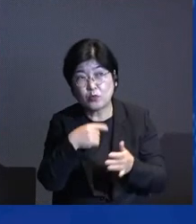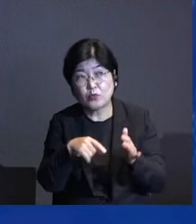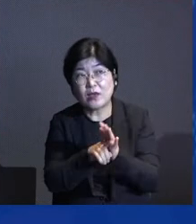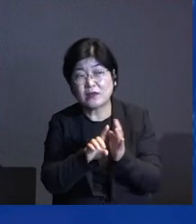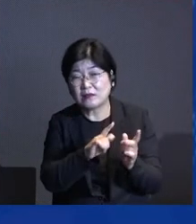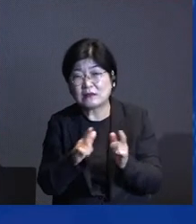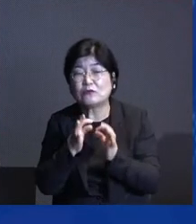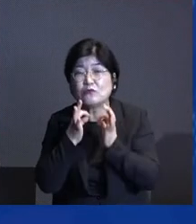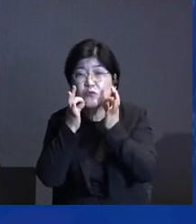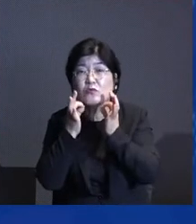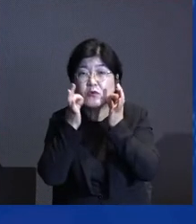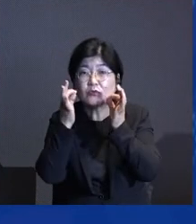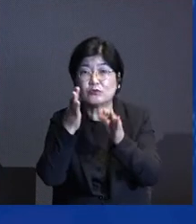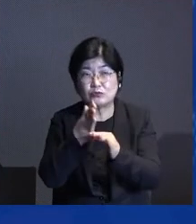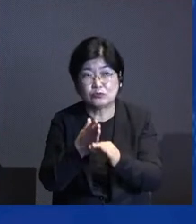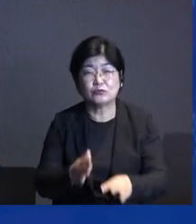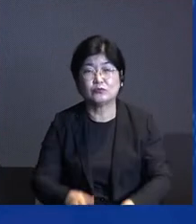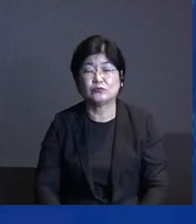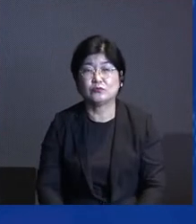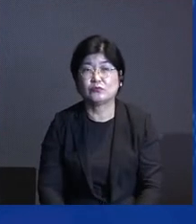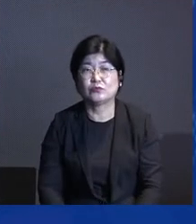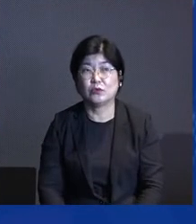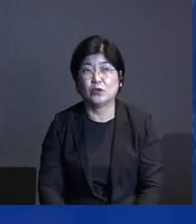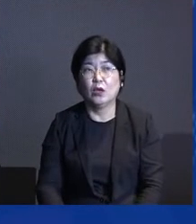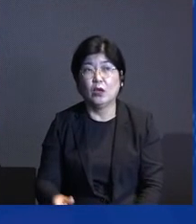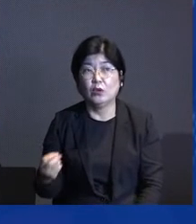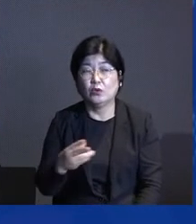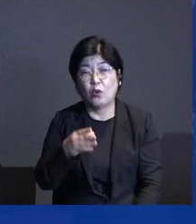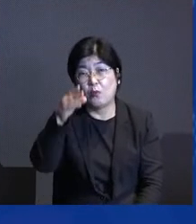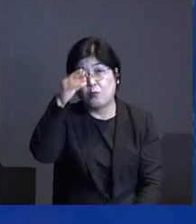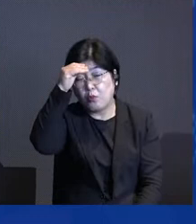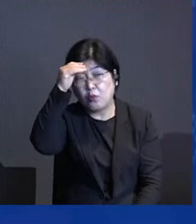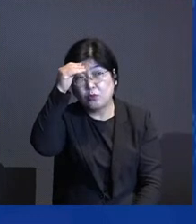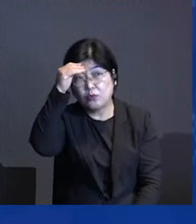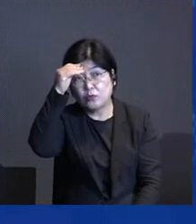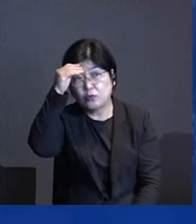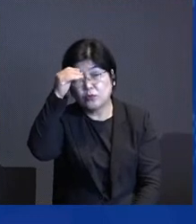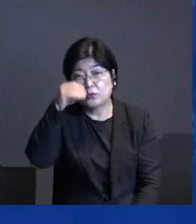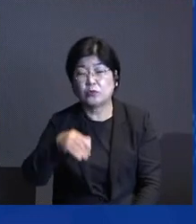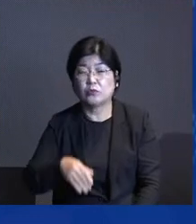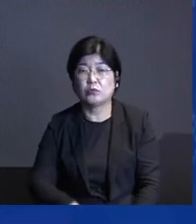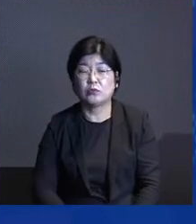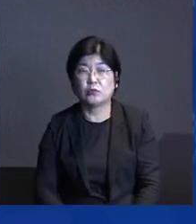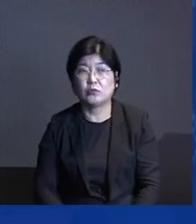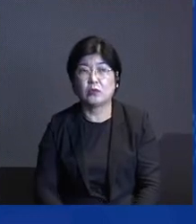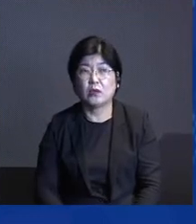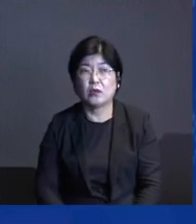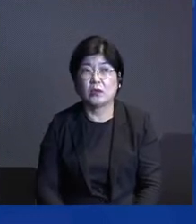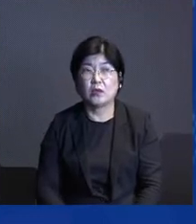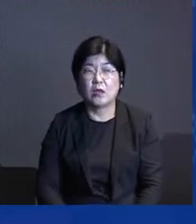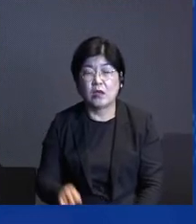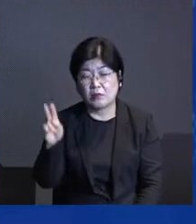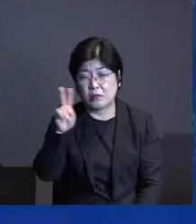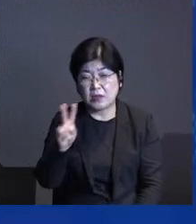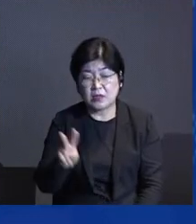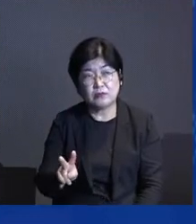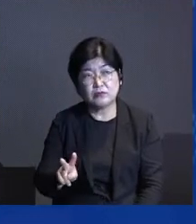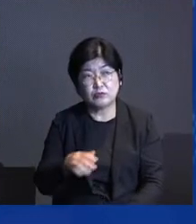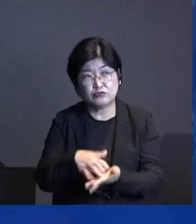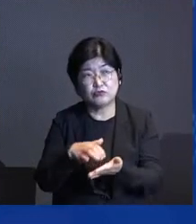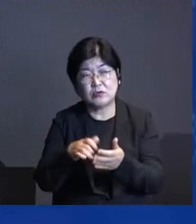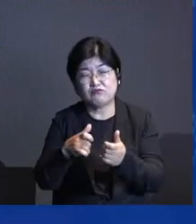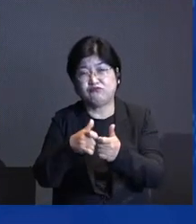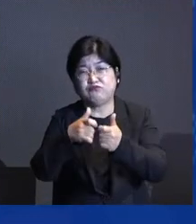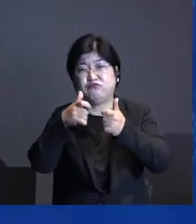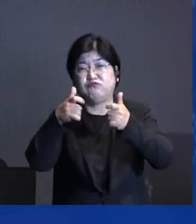And the model is being replicated in Vietnam with increasing amount with time. And